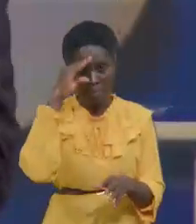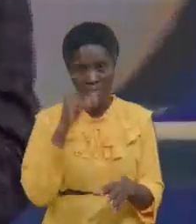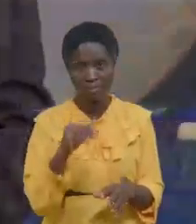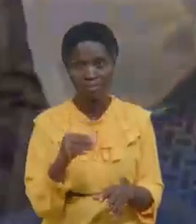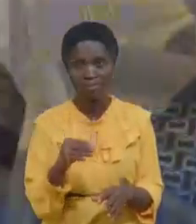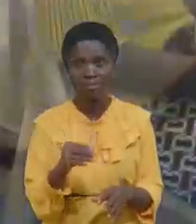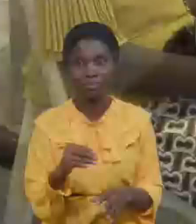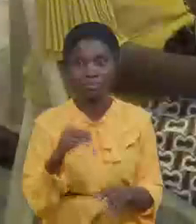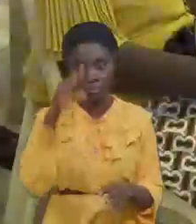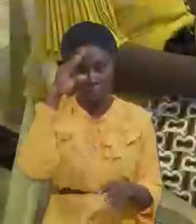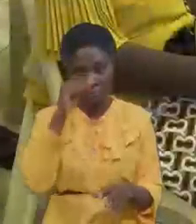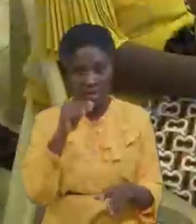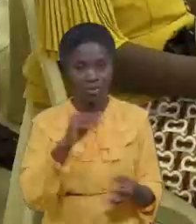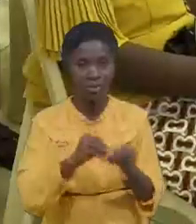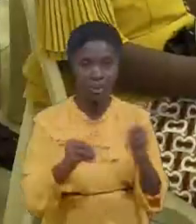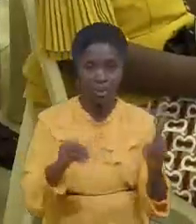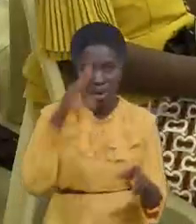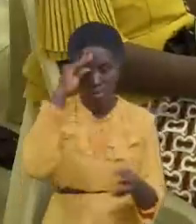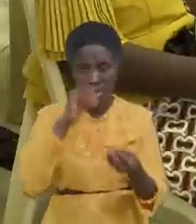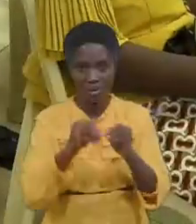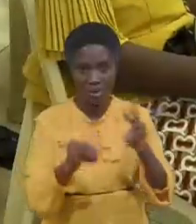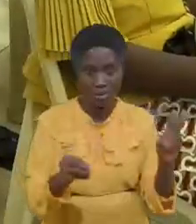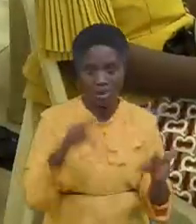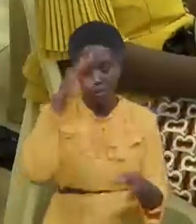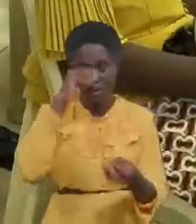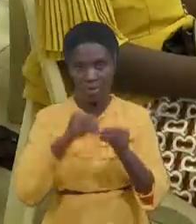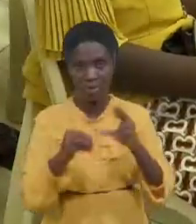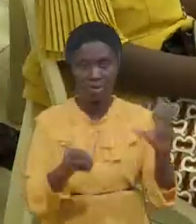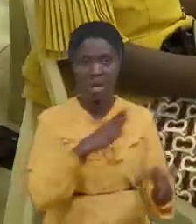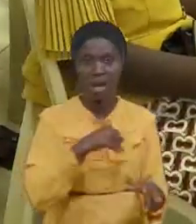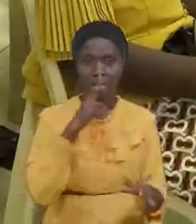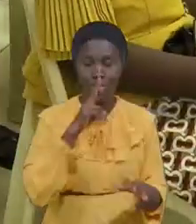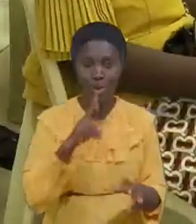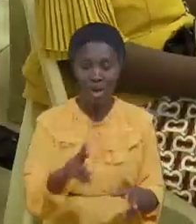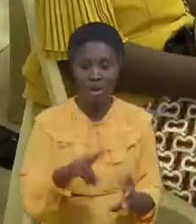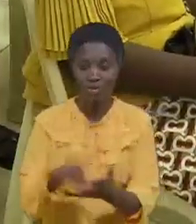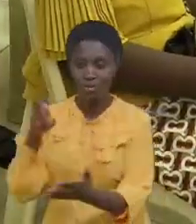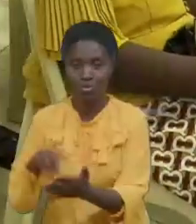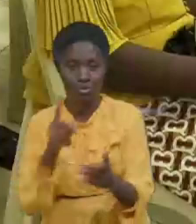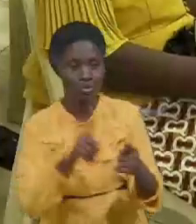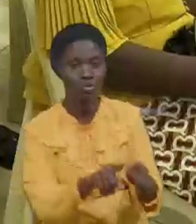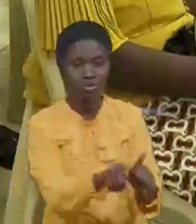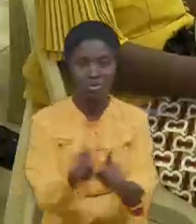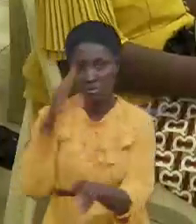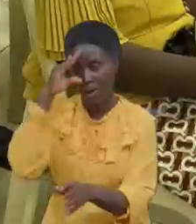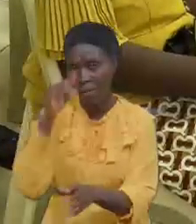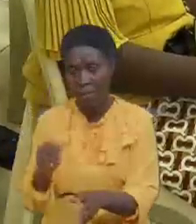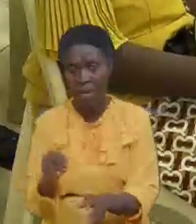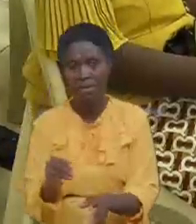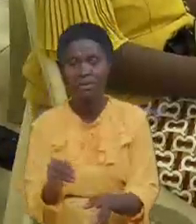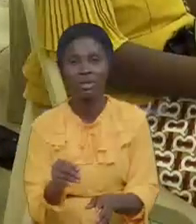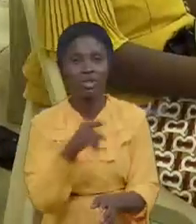two, man number three, and you are going from place to place, you will search for